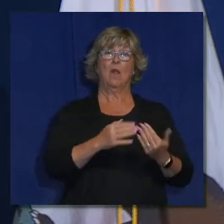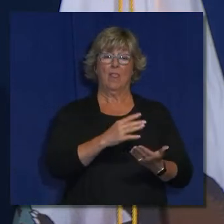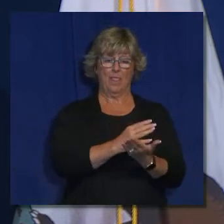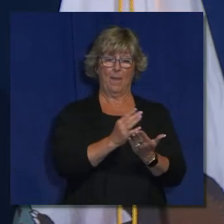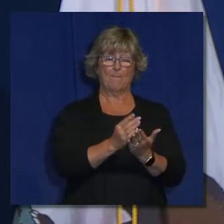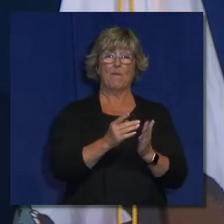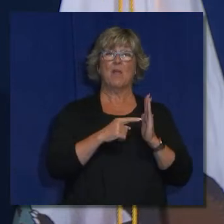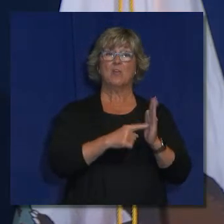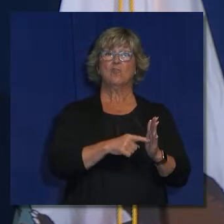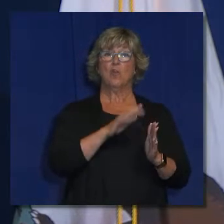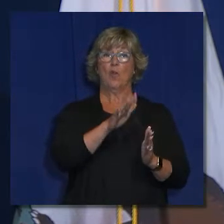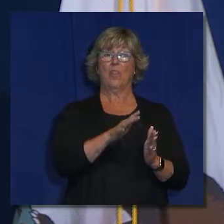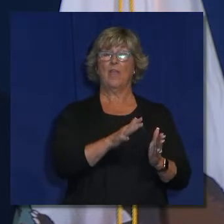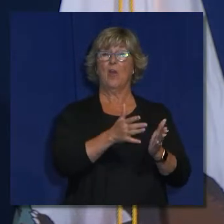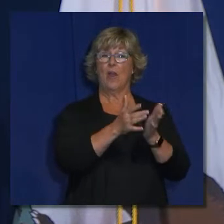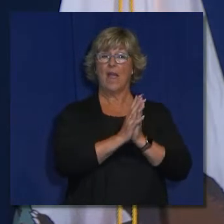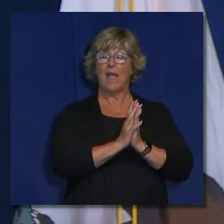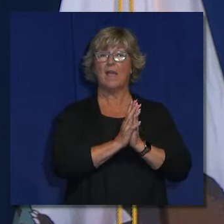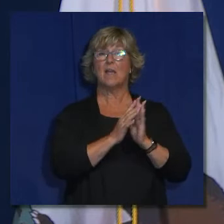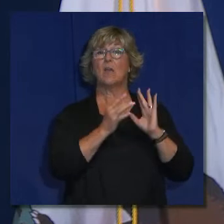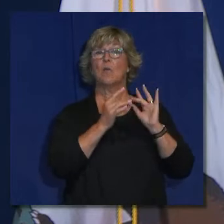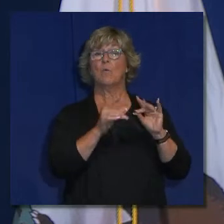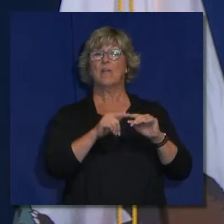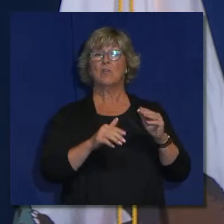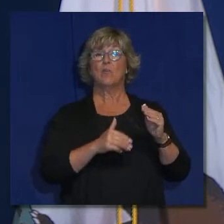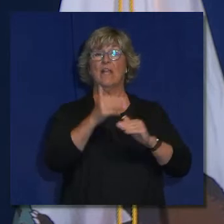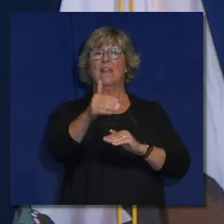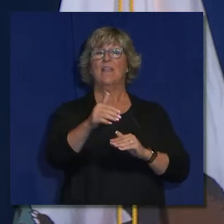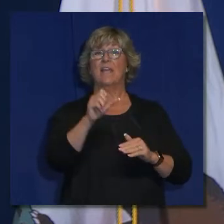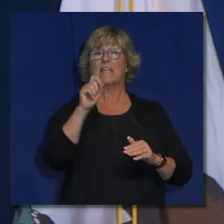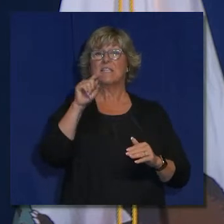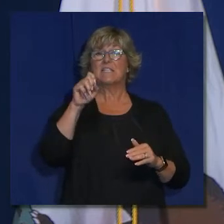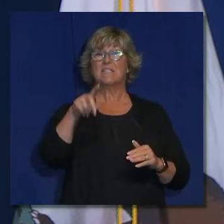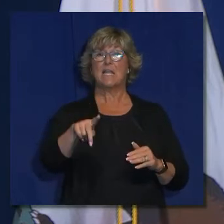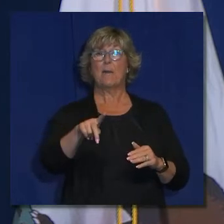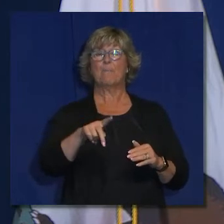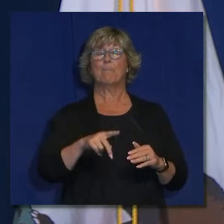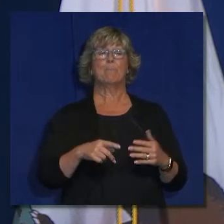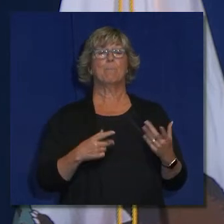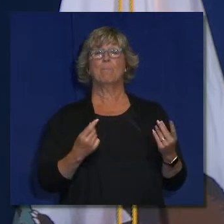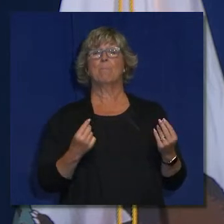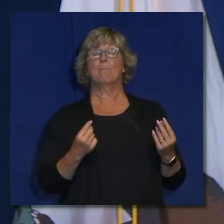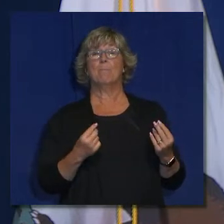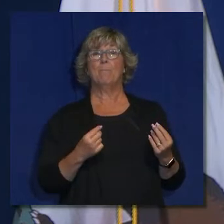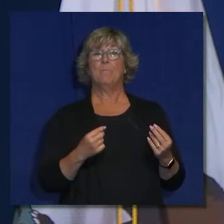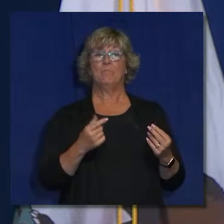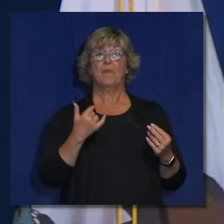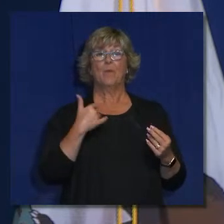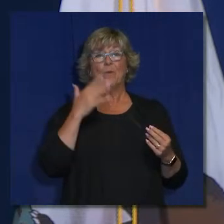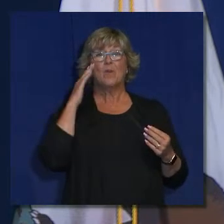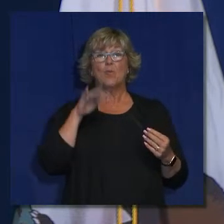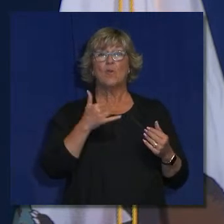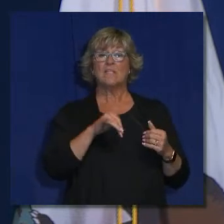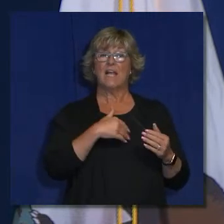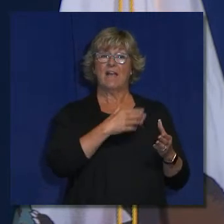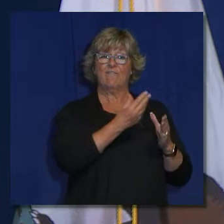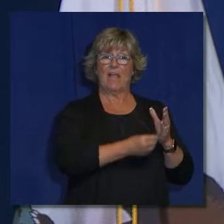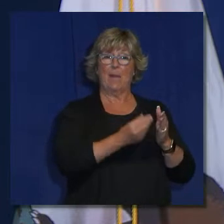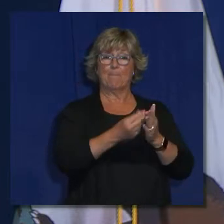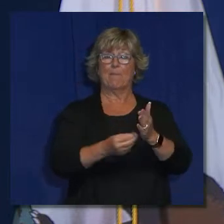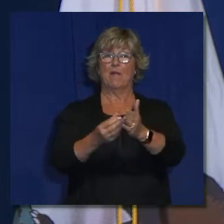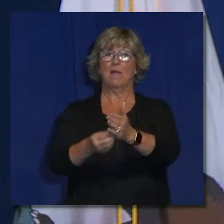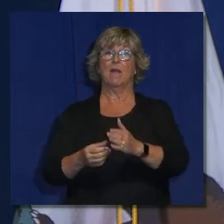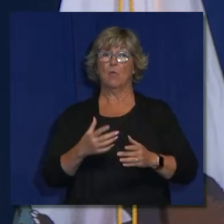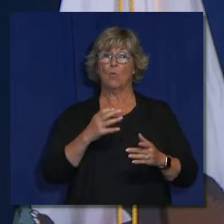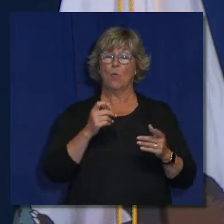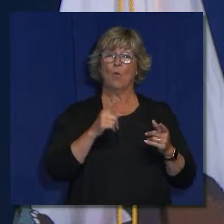reflects their asks in terms of next steps. And to the extent that we feel there's still gaps, or the legislature does, I look forward to